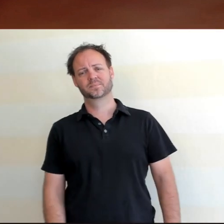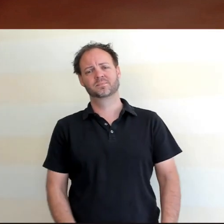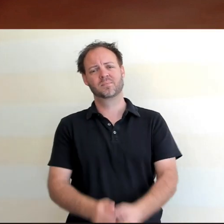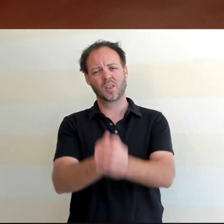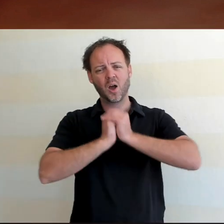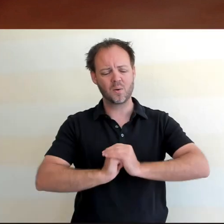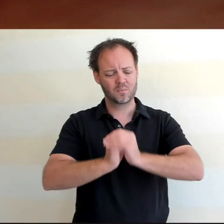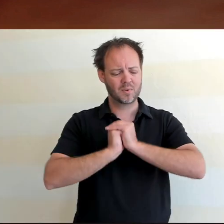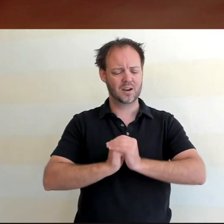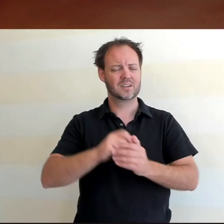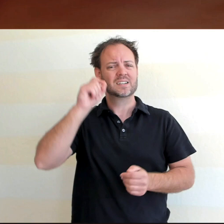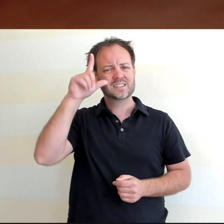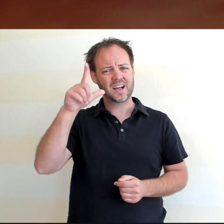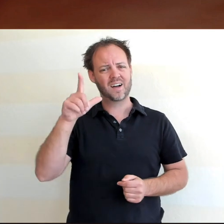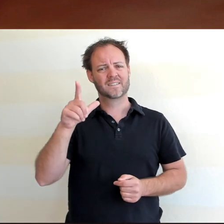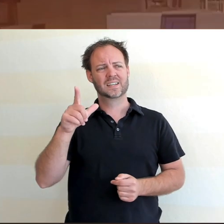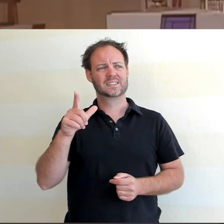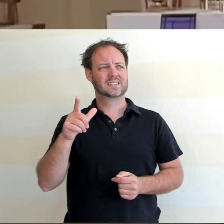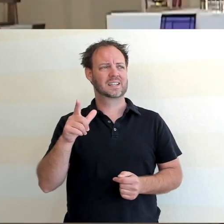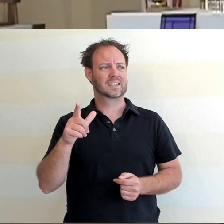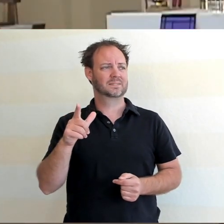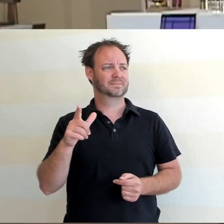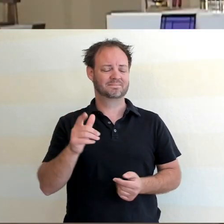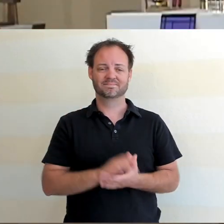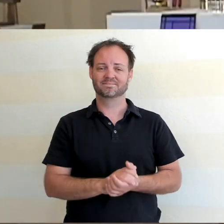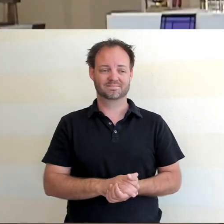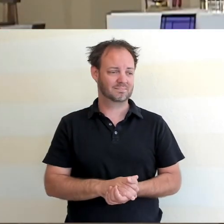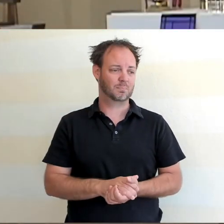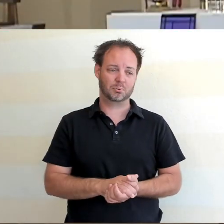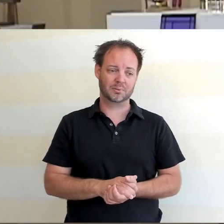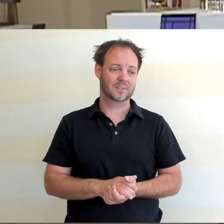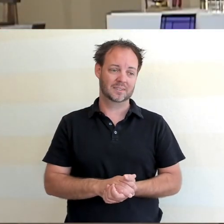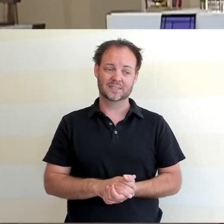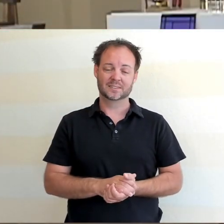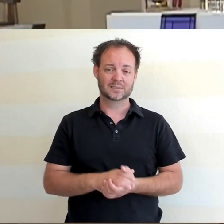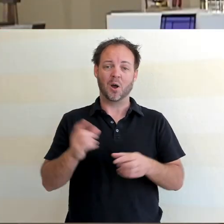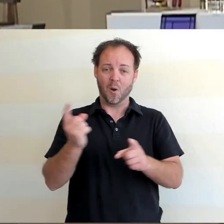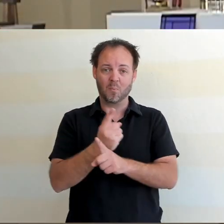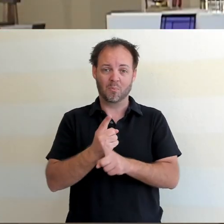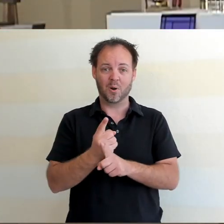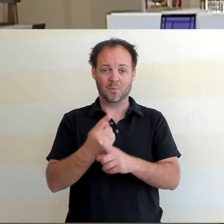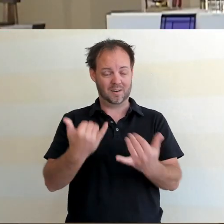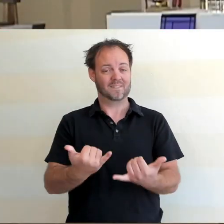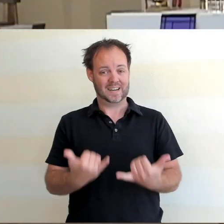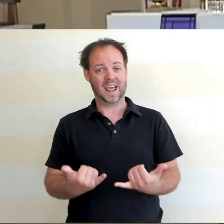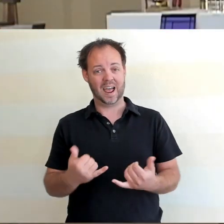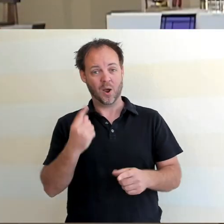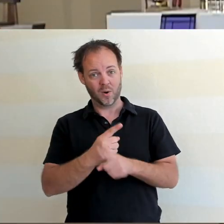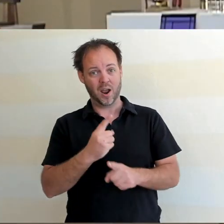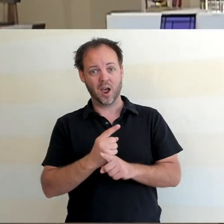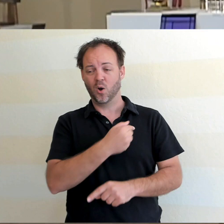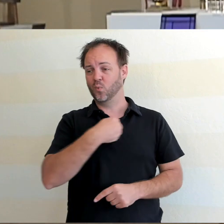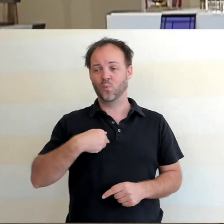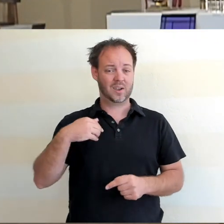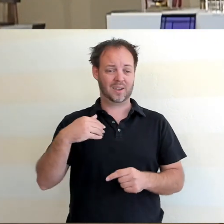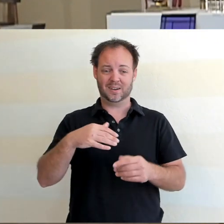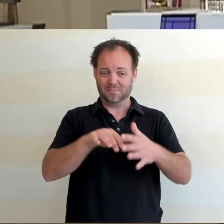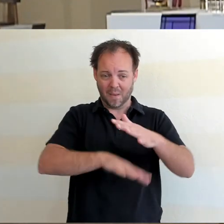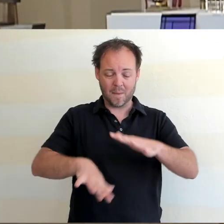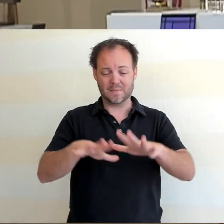Prayer is certainly a timely topic, isn't it? We are in virtual lockdown because